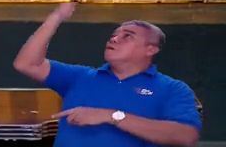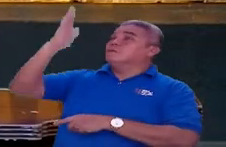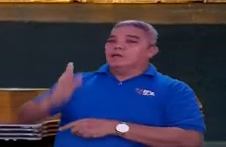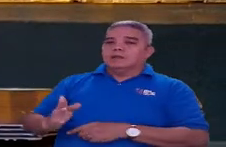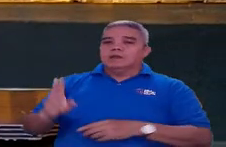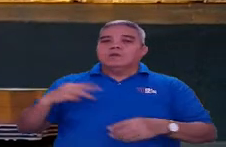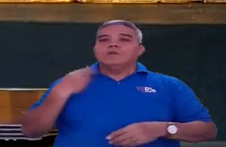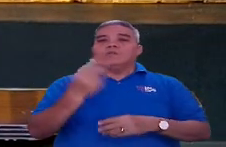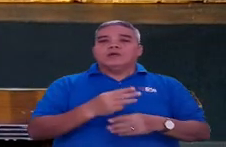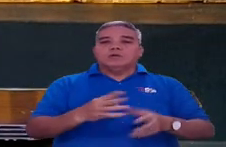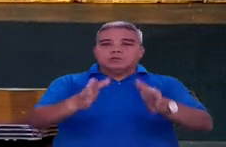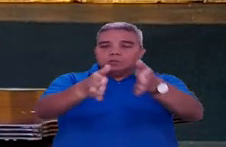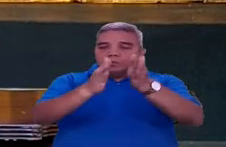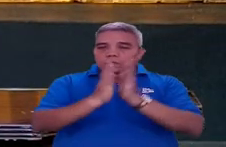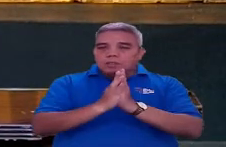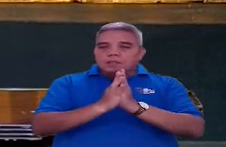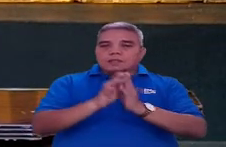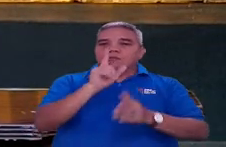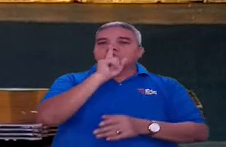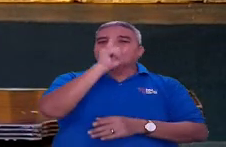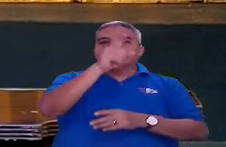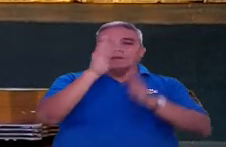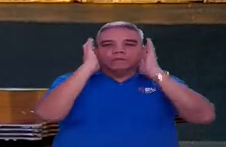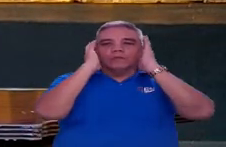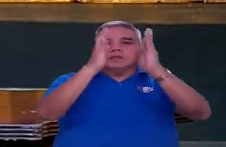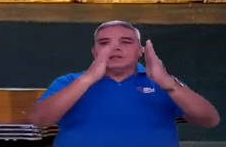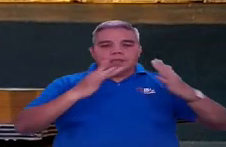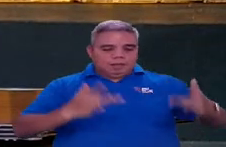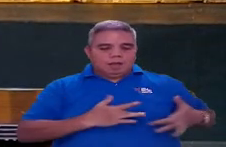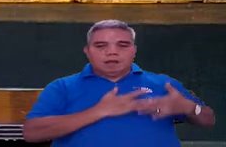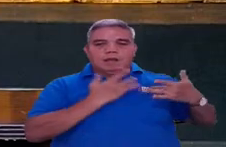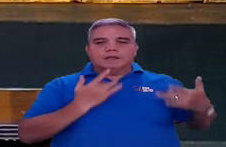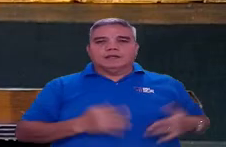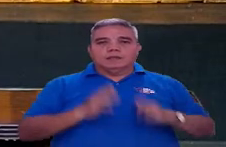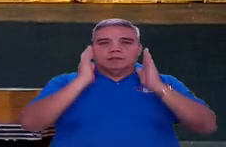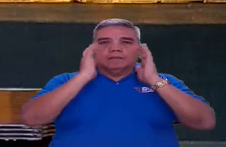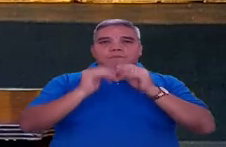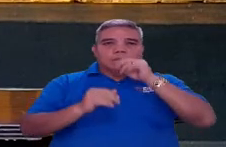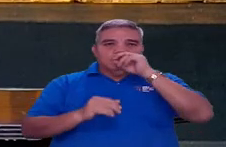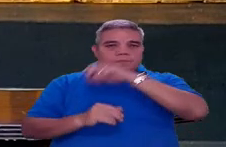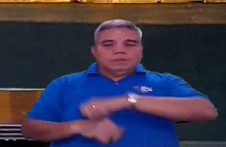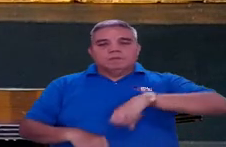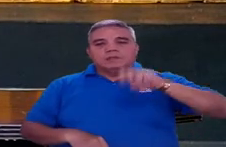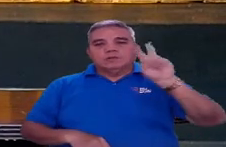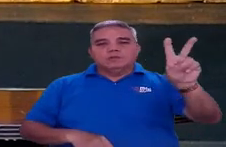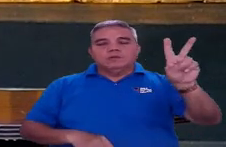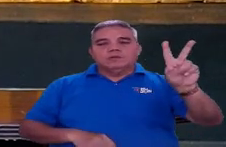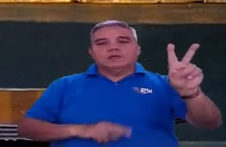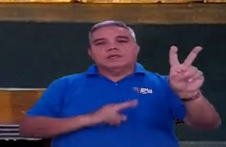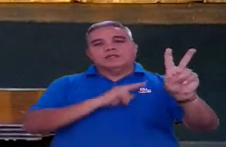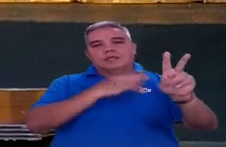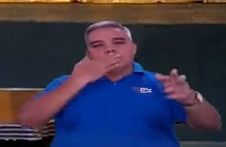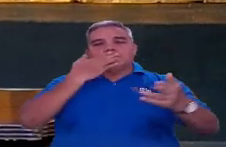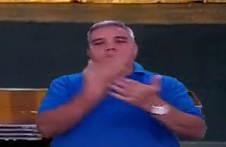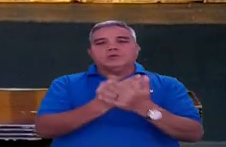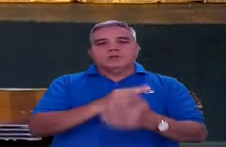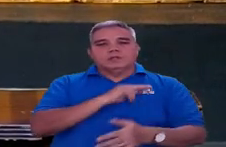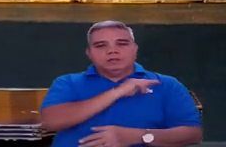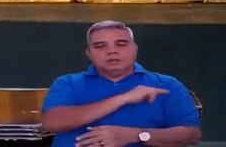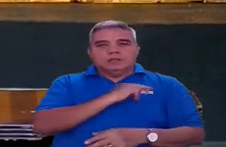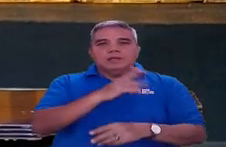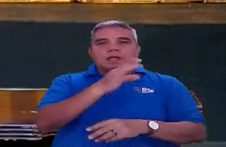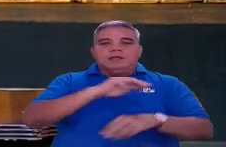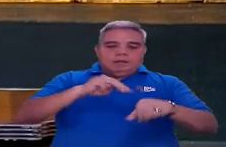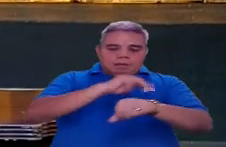and therefore we ought to treat it seriously and heartily. Number two, it is unique in nature and operations.